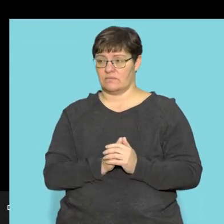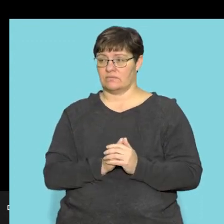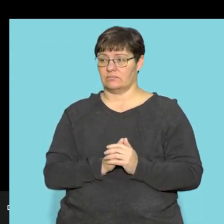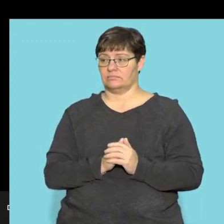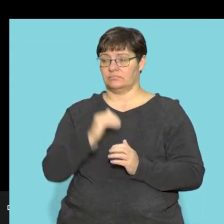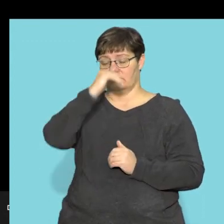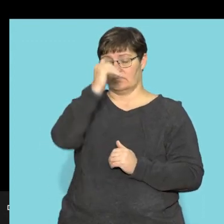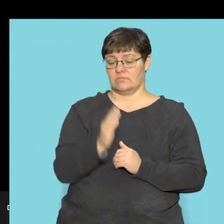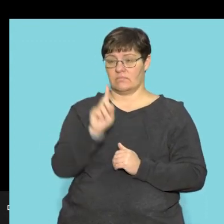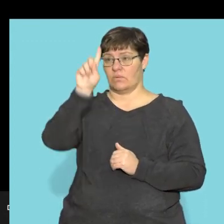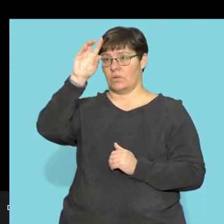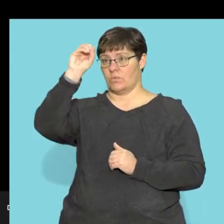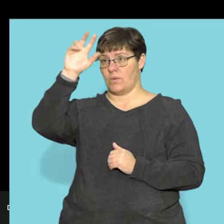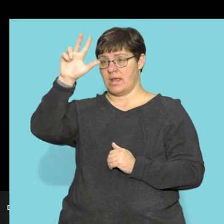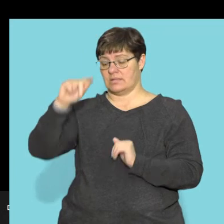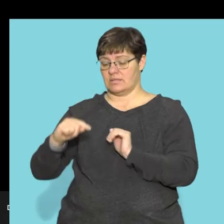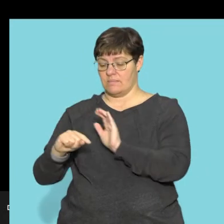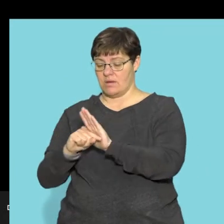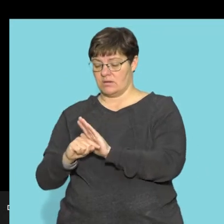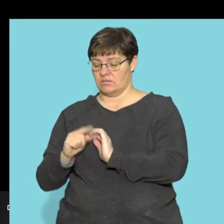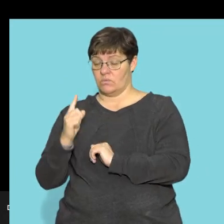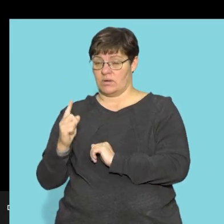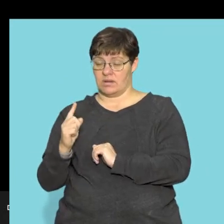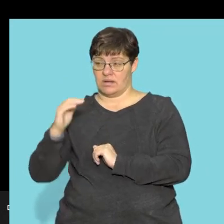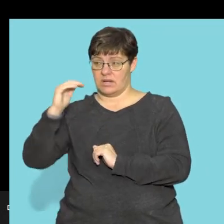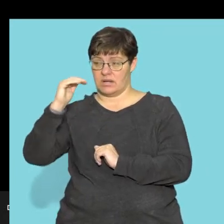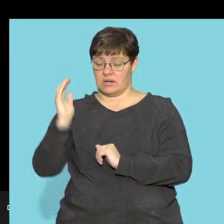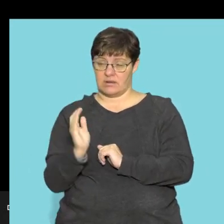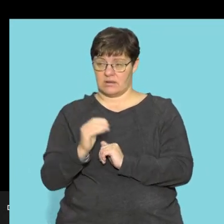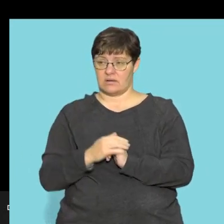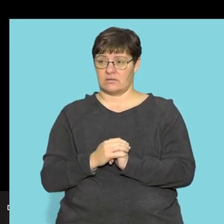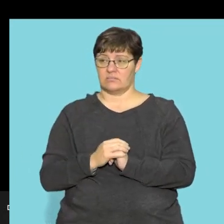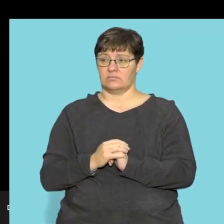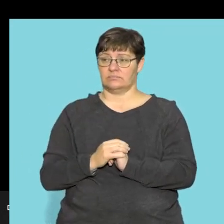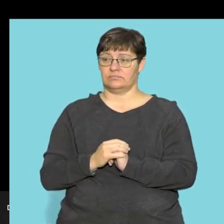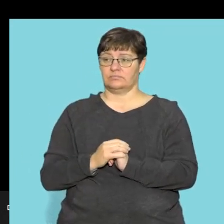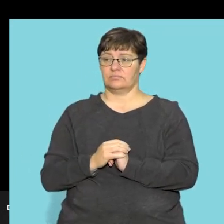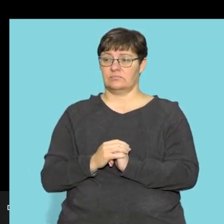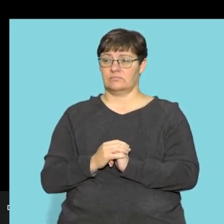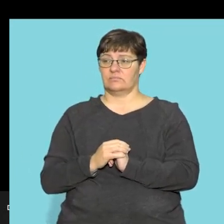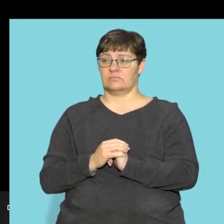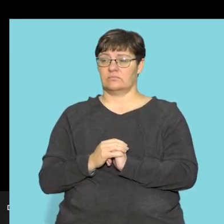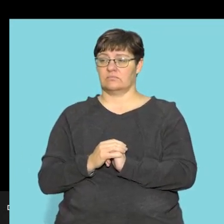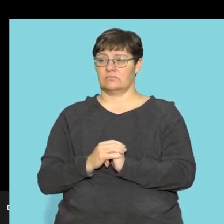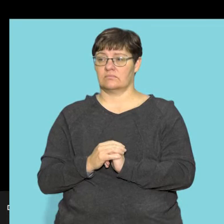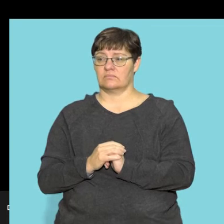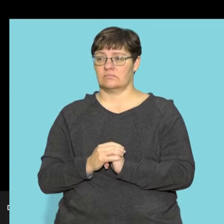0.1325 over 12, all raised to the exponent of 108.